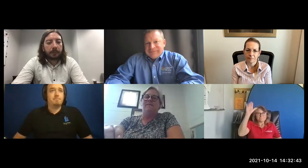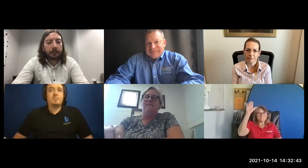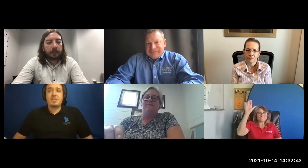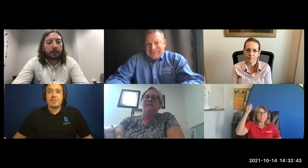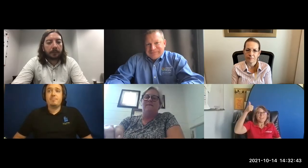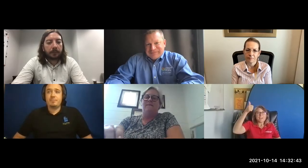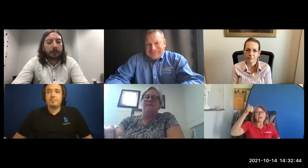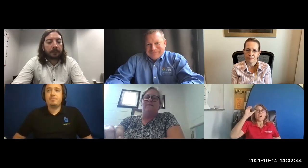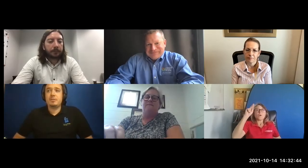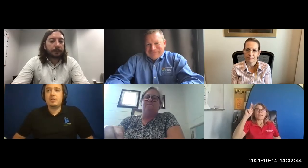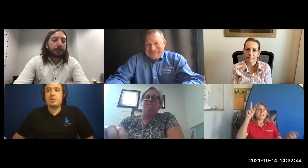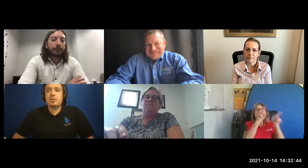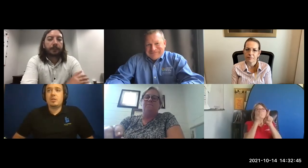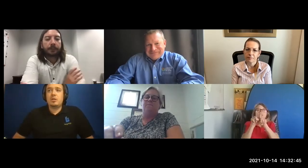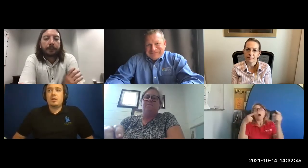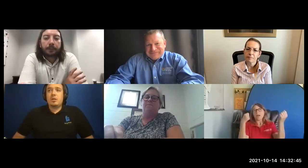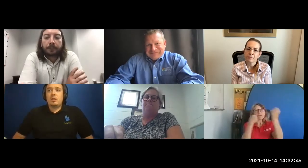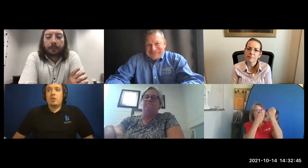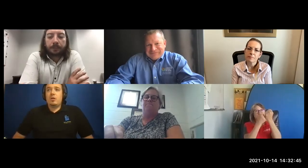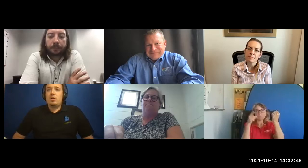Thank you. Stacy?